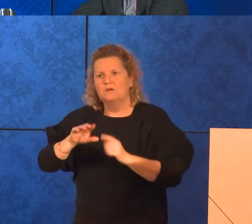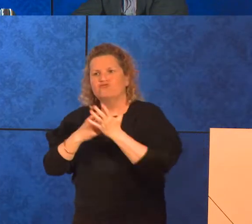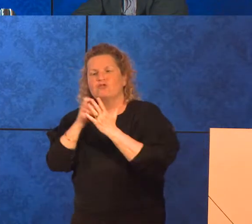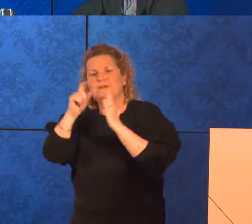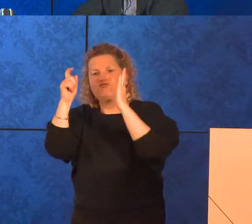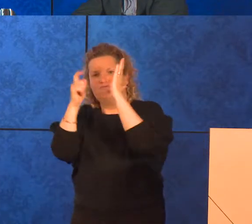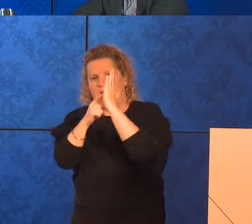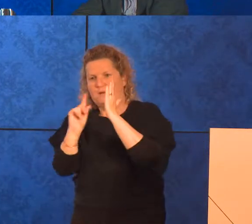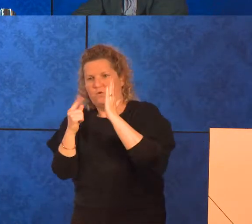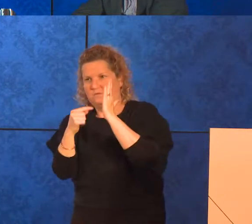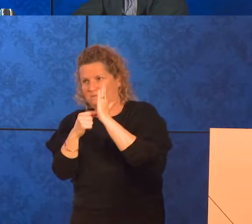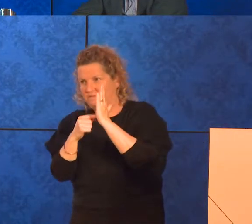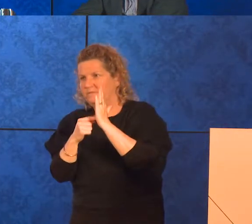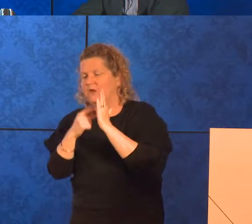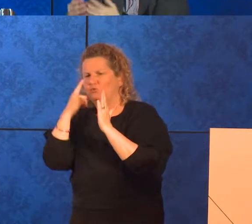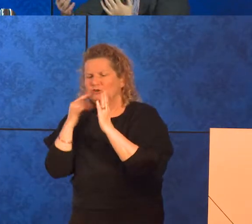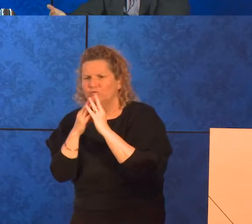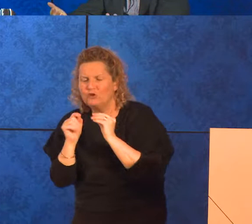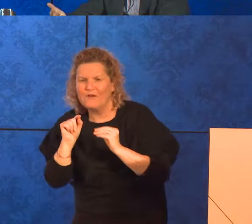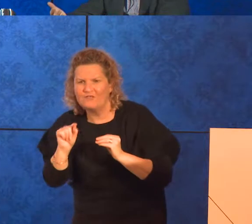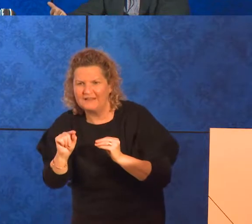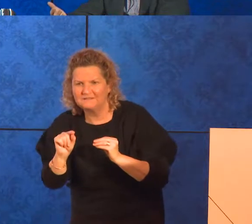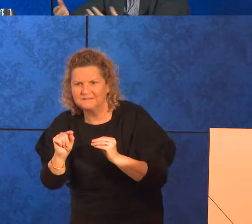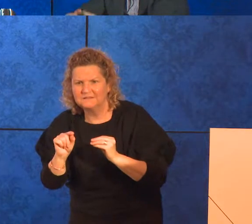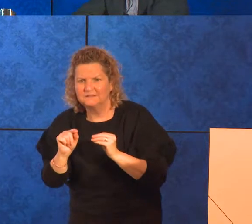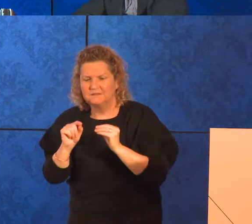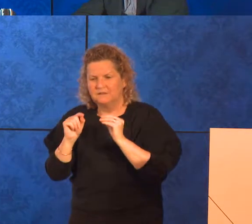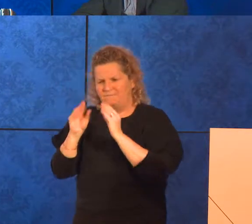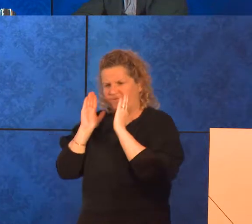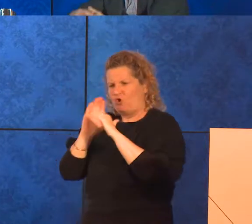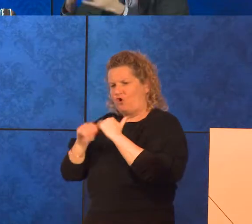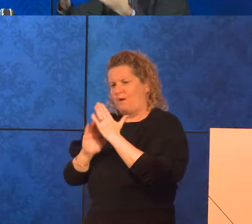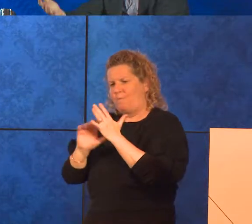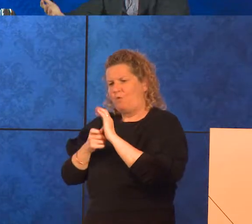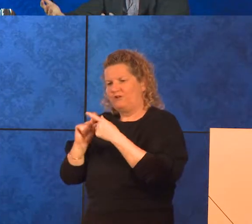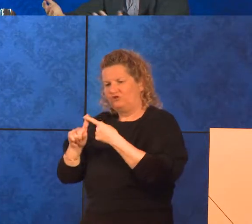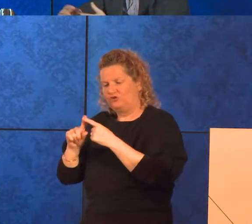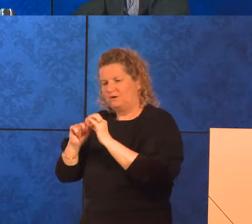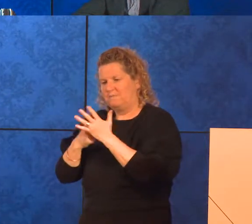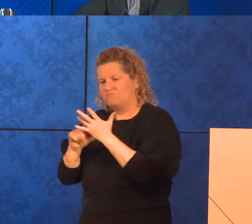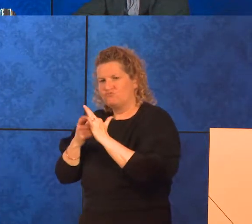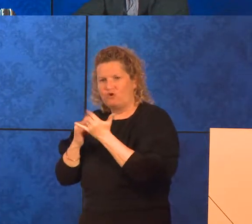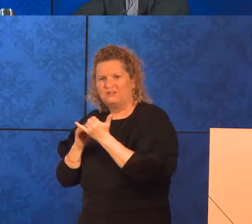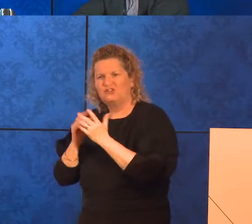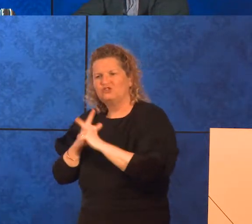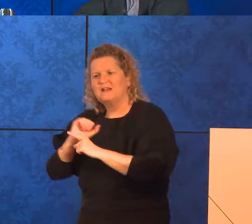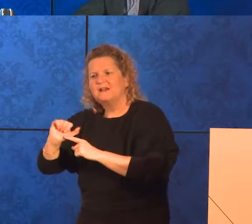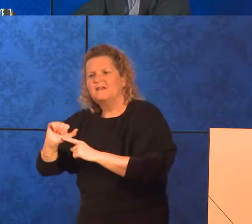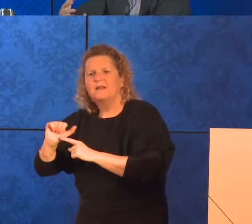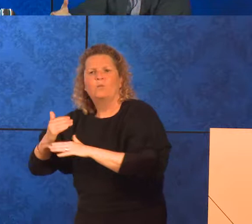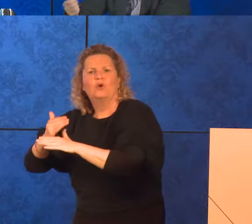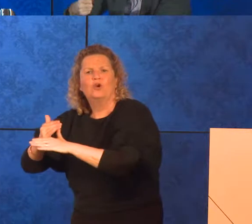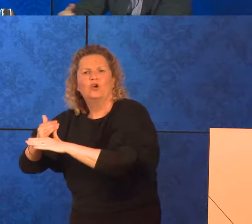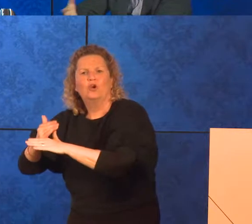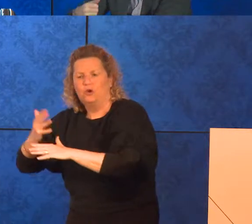Commission was trying to address that, focused on mortgage brokers, and to change the way mortgage brokers are remunerated